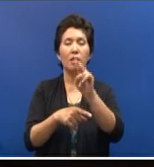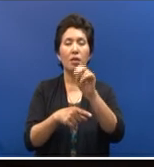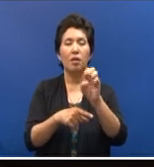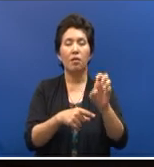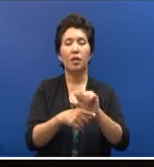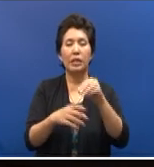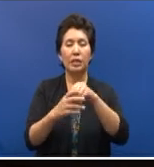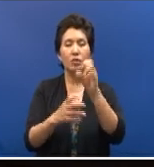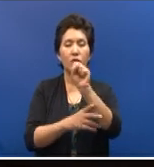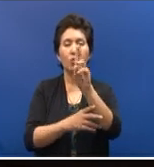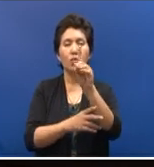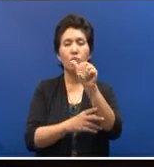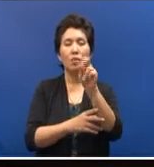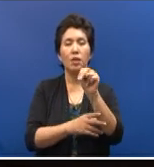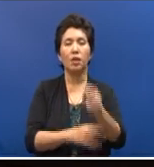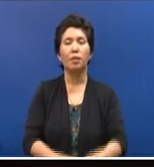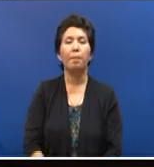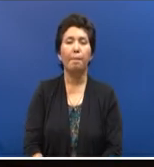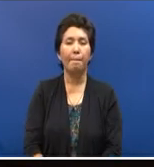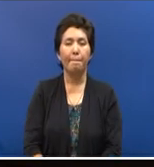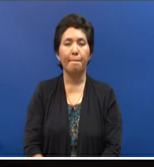chief in Sudan.